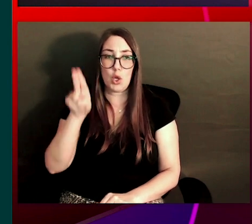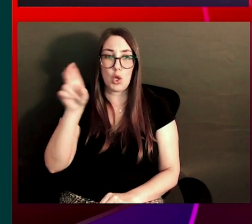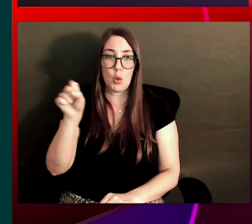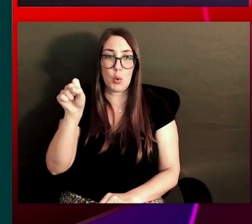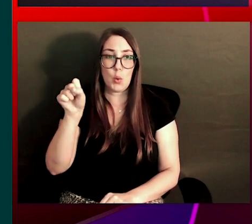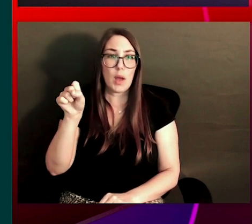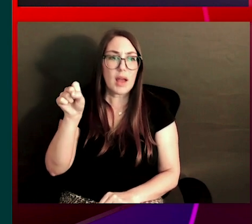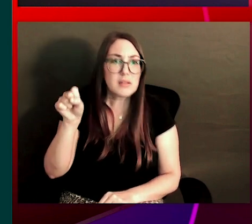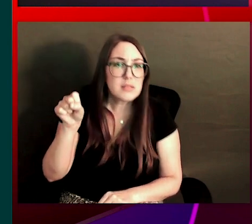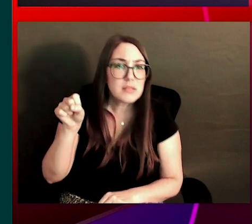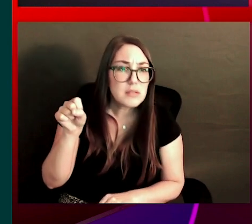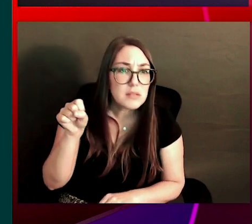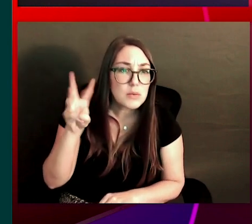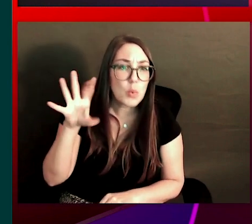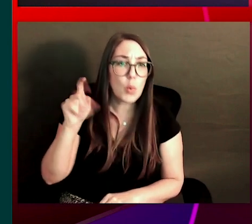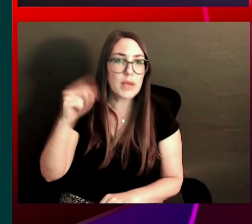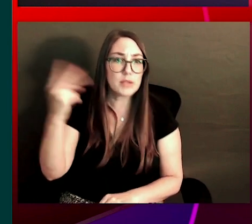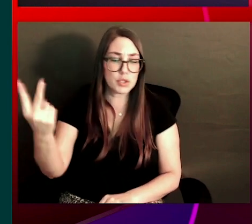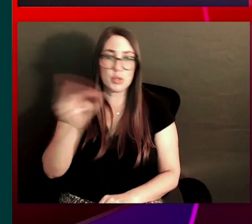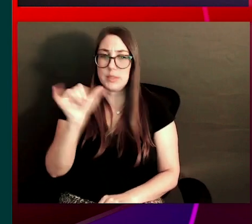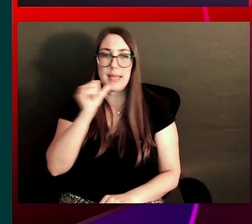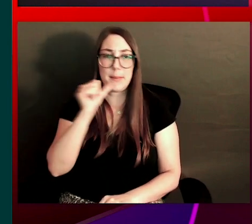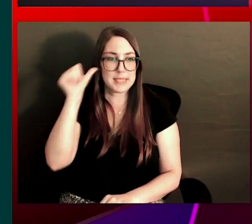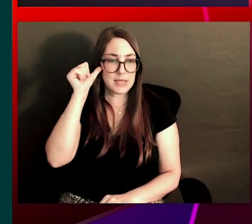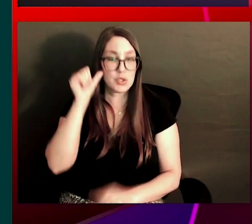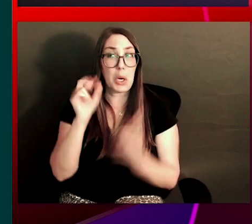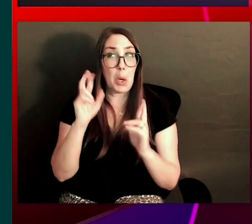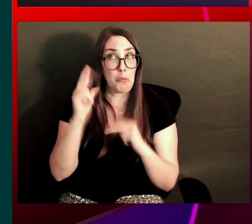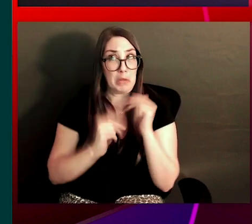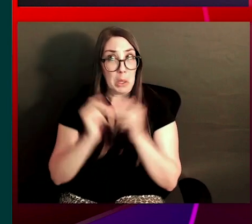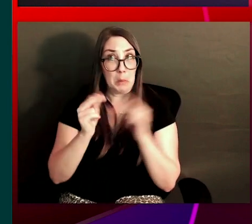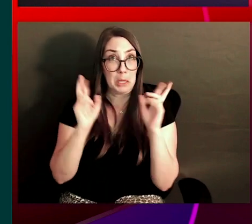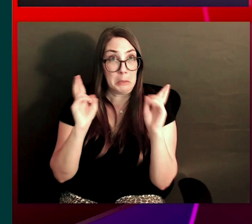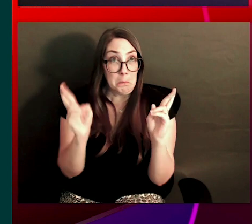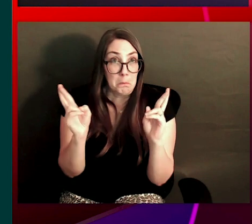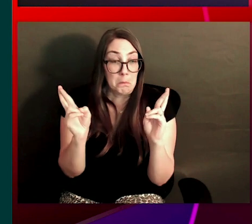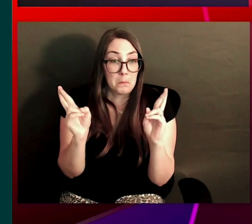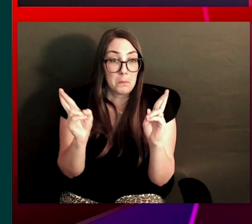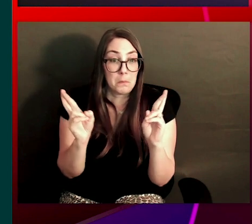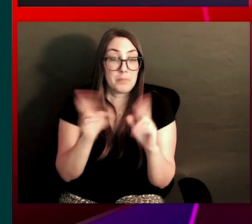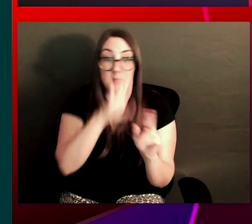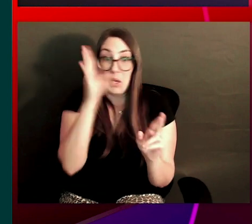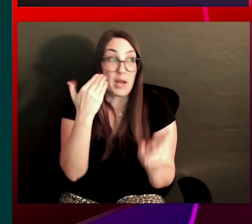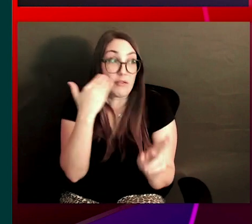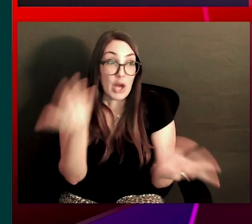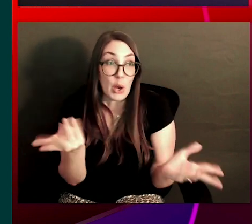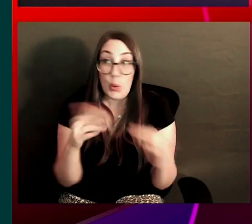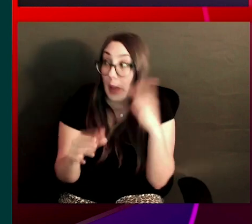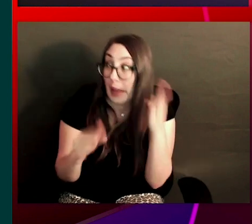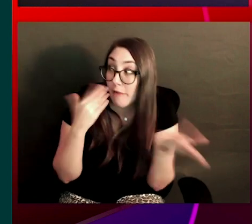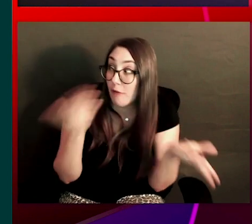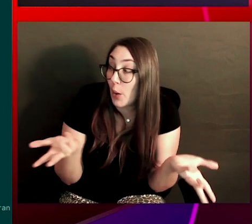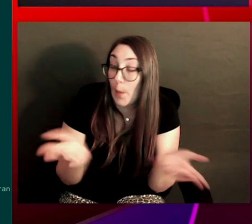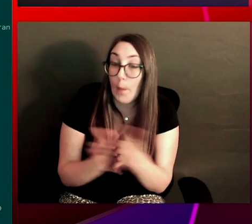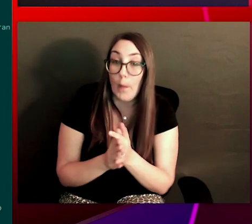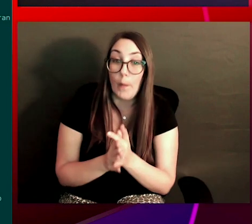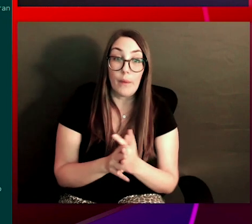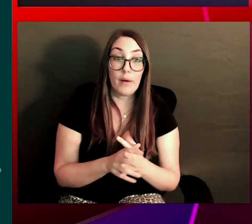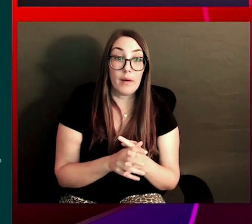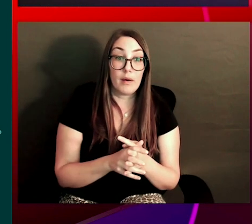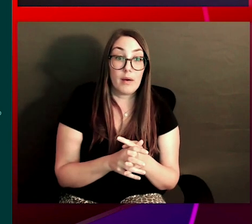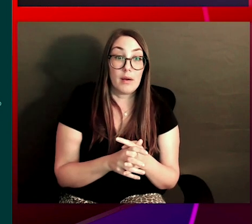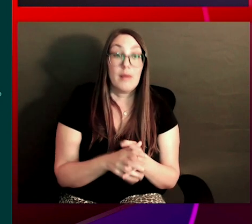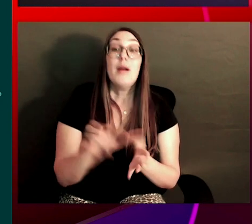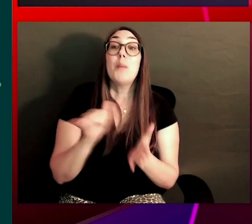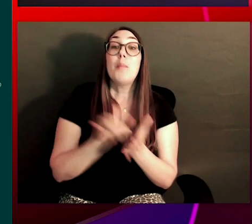Okay. So this will build, hopefully. Fingers crossed, or I haven't nerfed that up. You never know. You never know. But that's why we do it